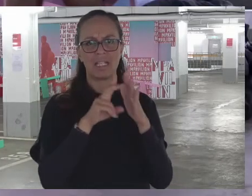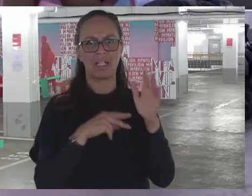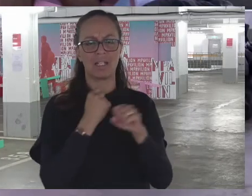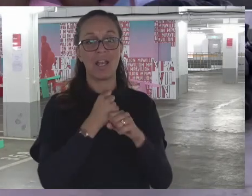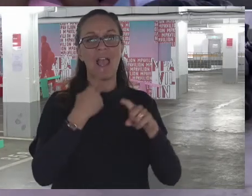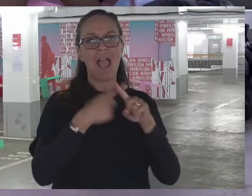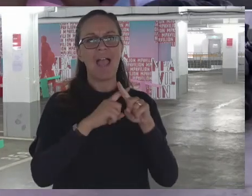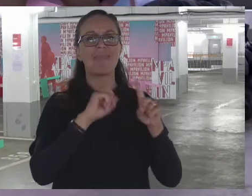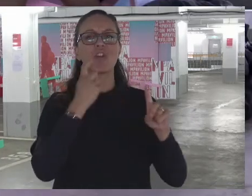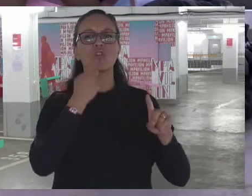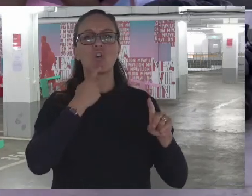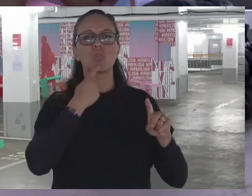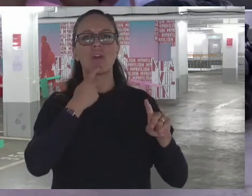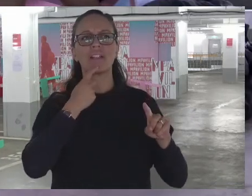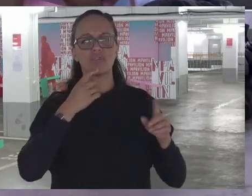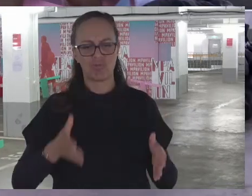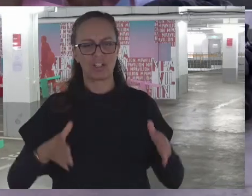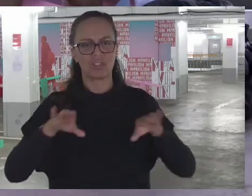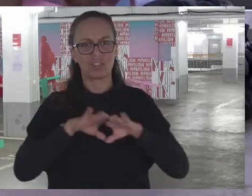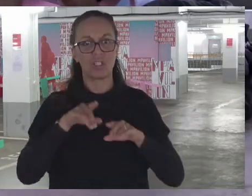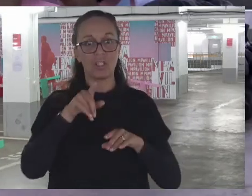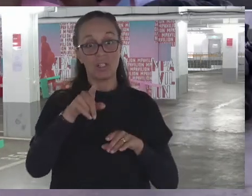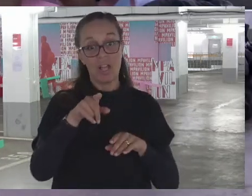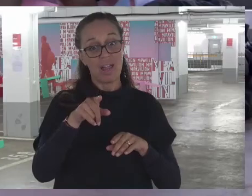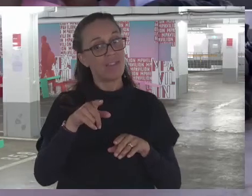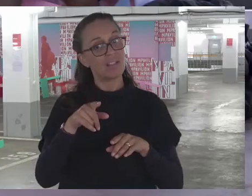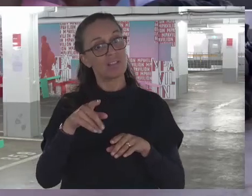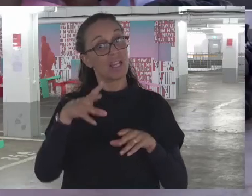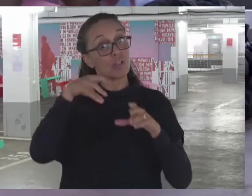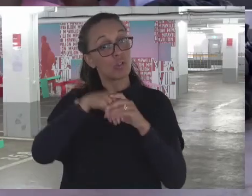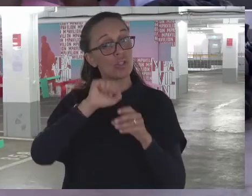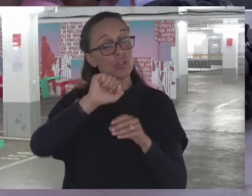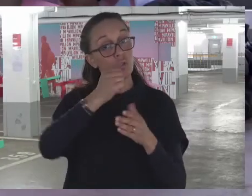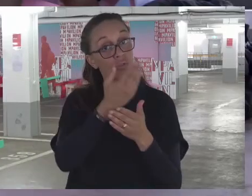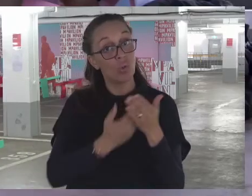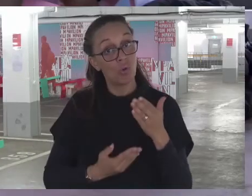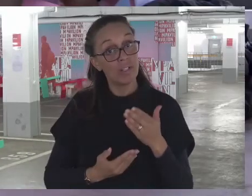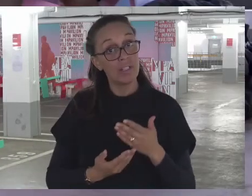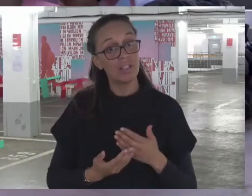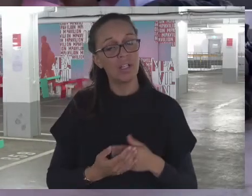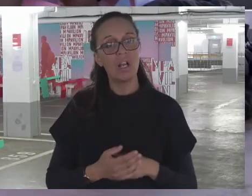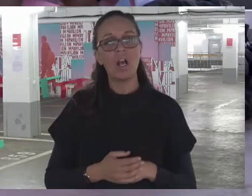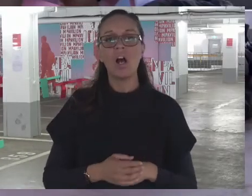with that installation? Yeah, it is, because in a sense,